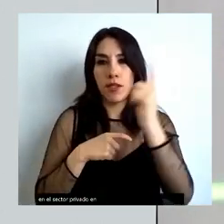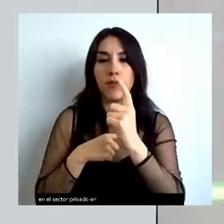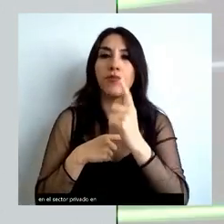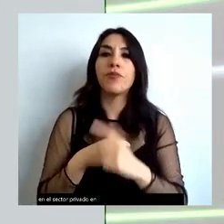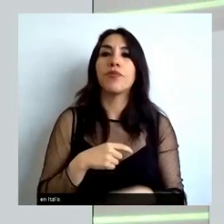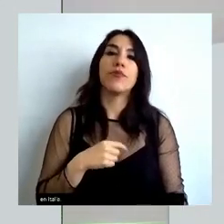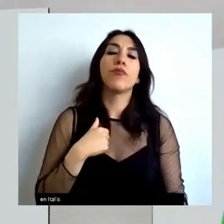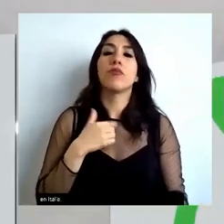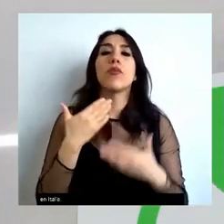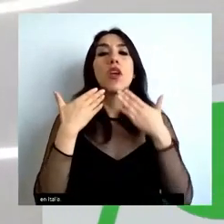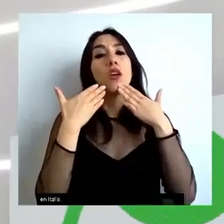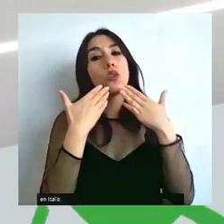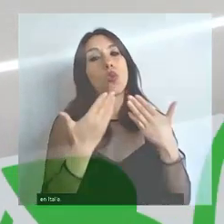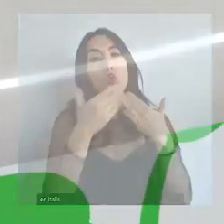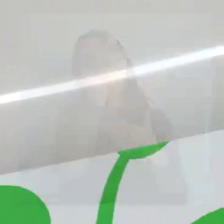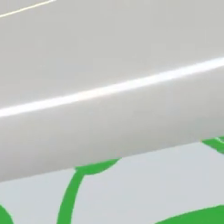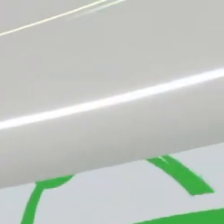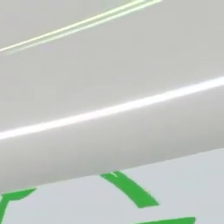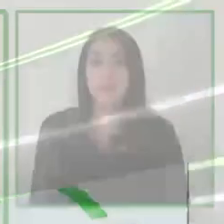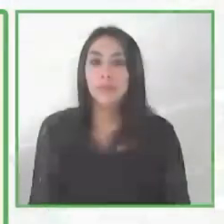experience.